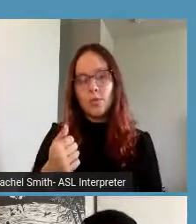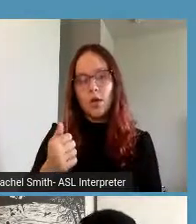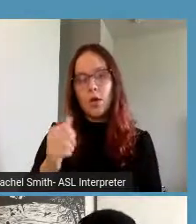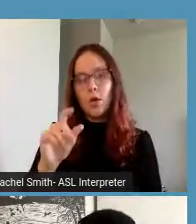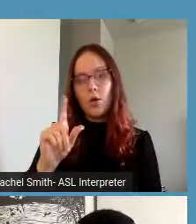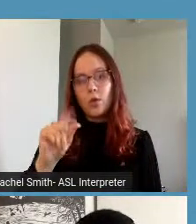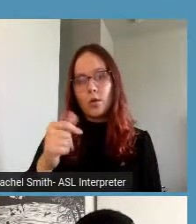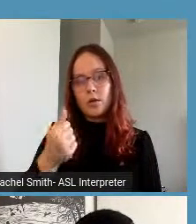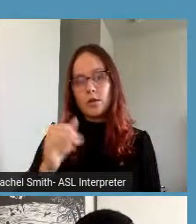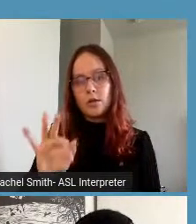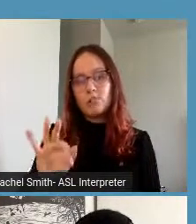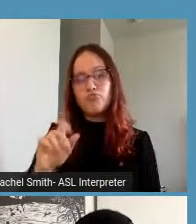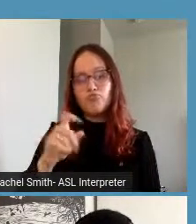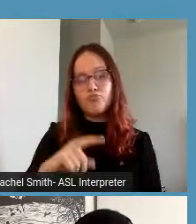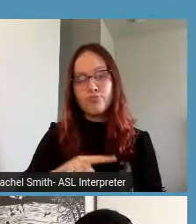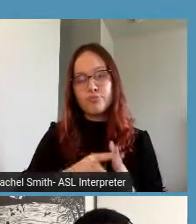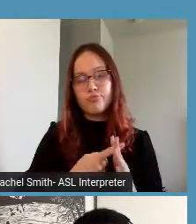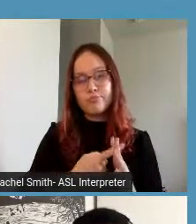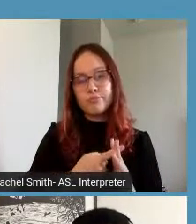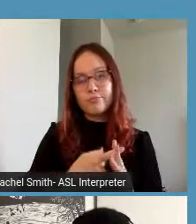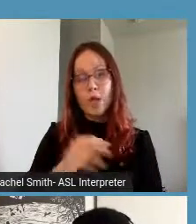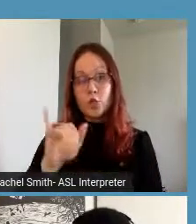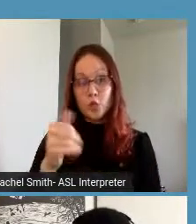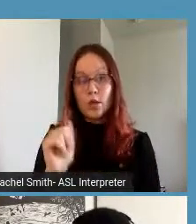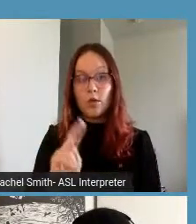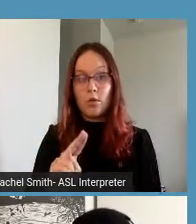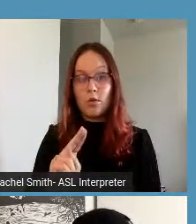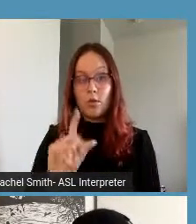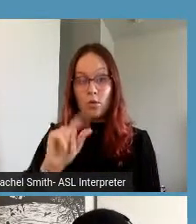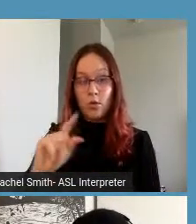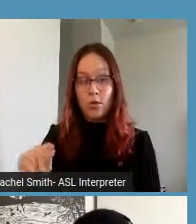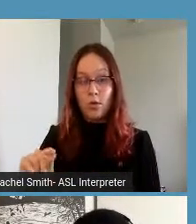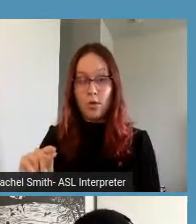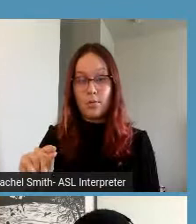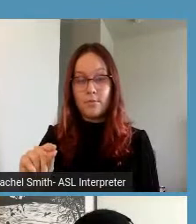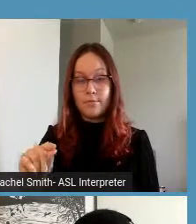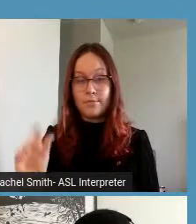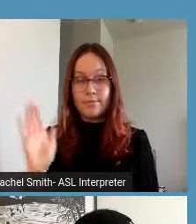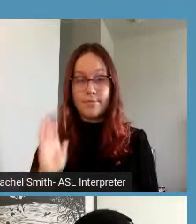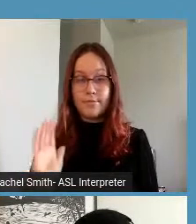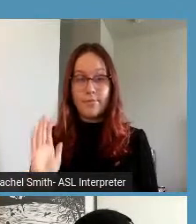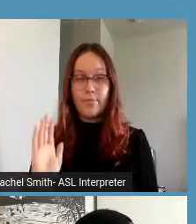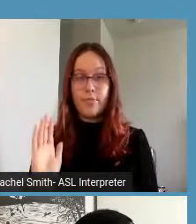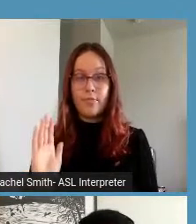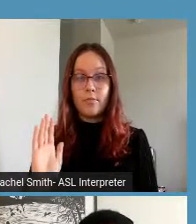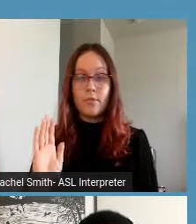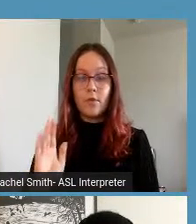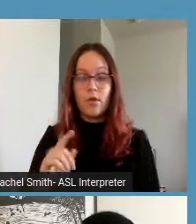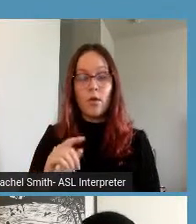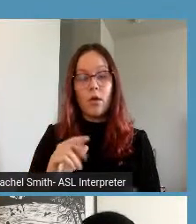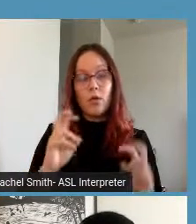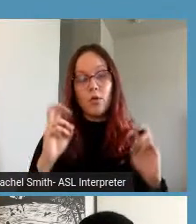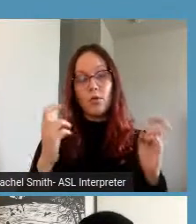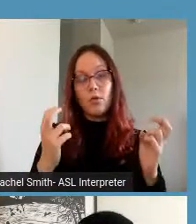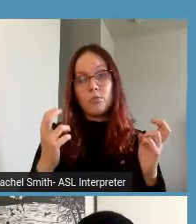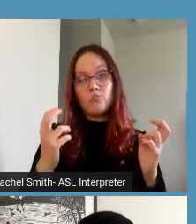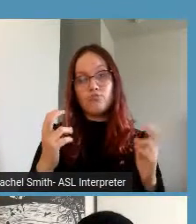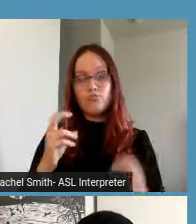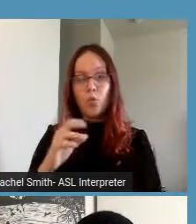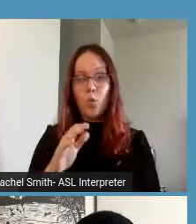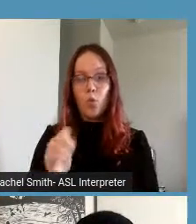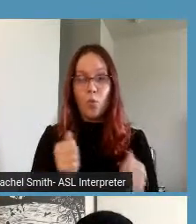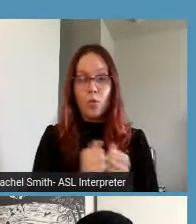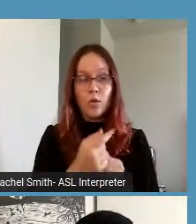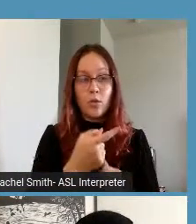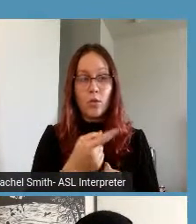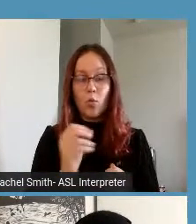January 2020, we launched a Centennial Suffrage series called With You or Not at All, which is focused on the history and the